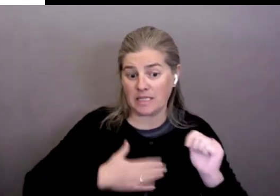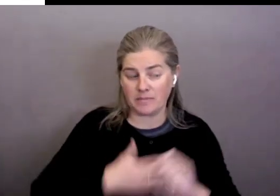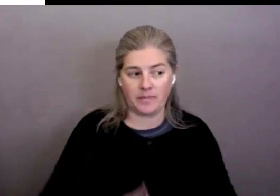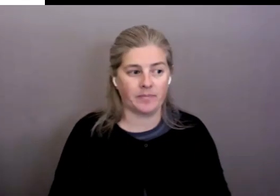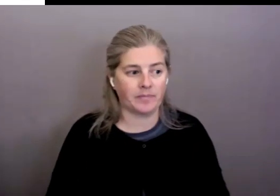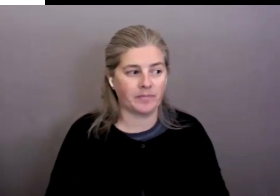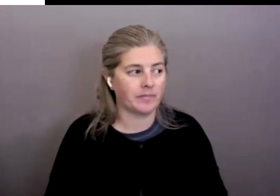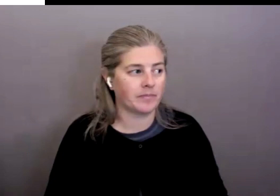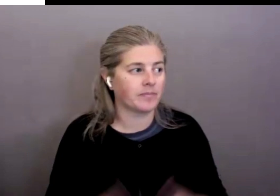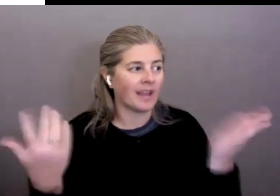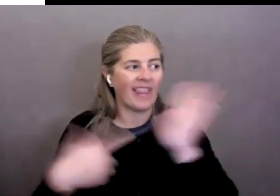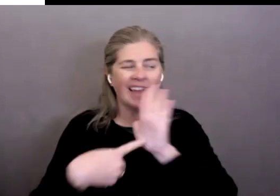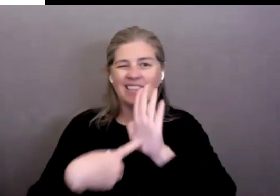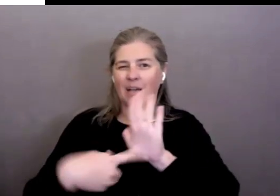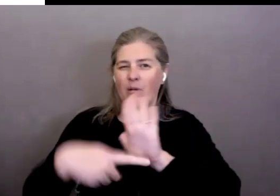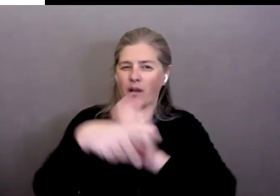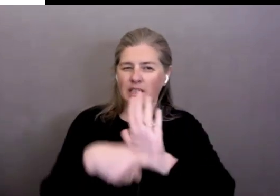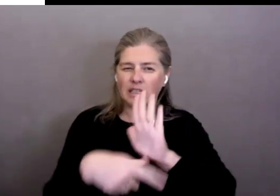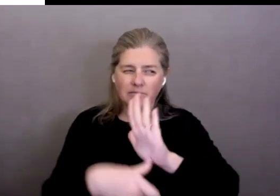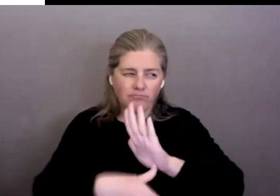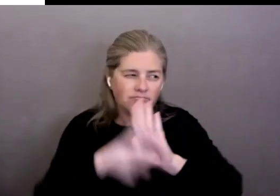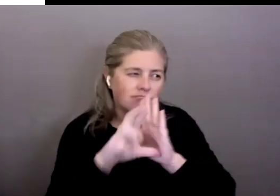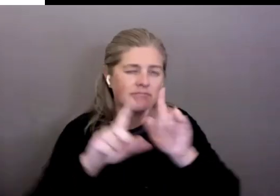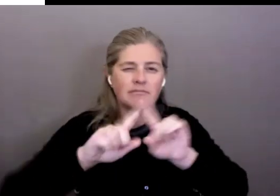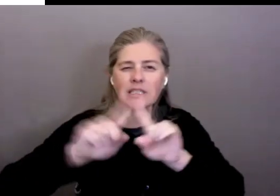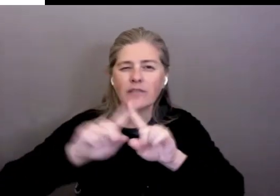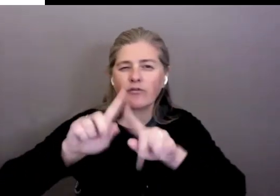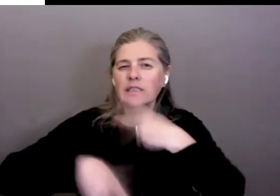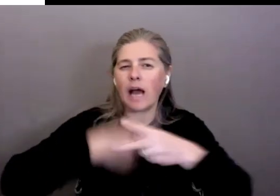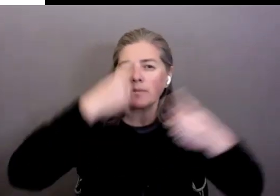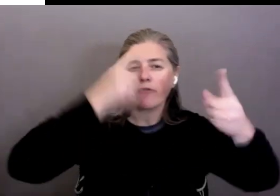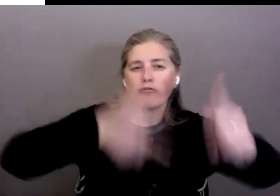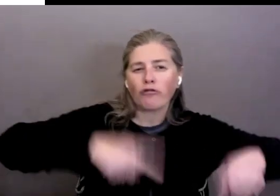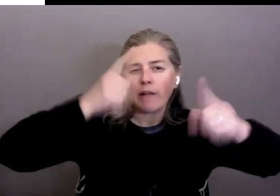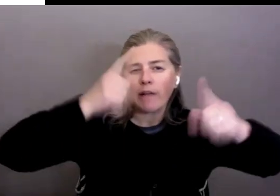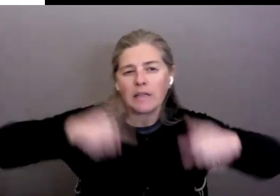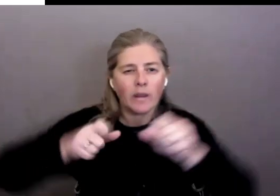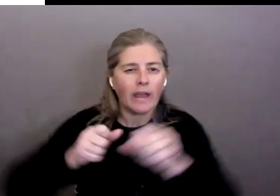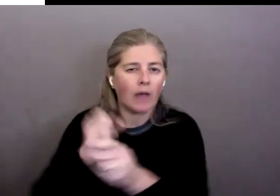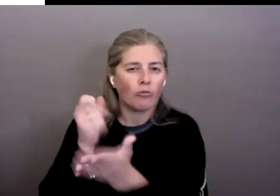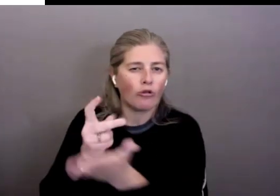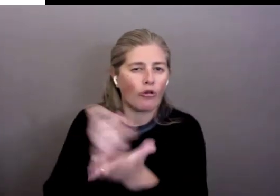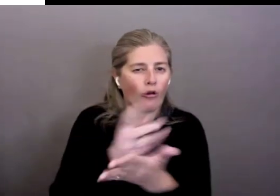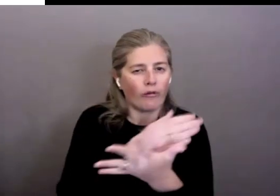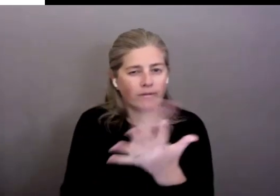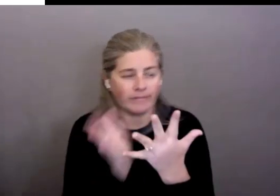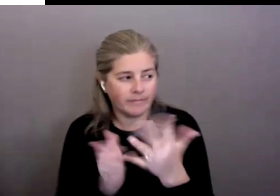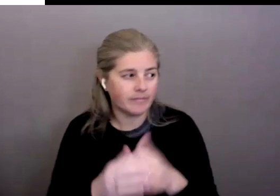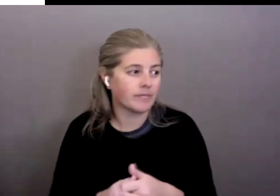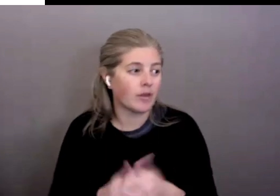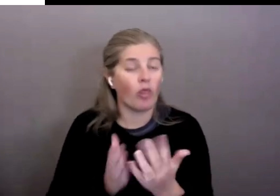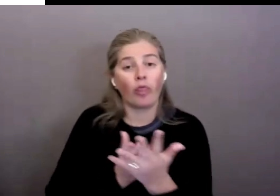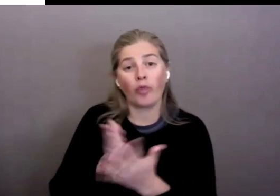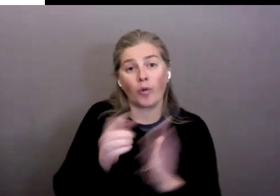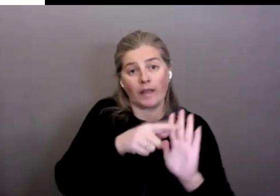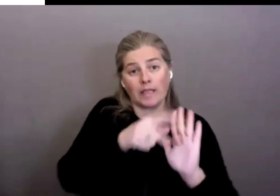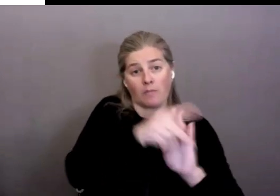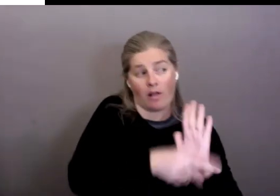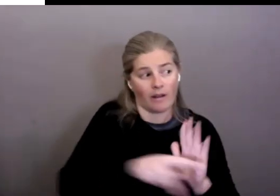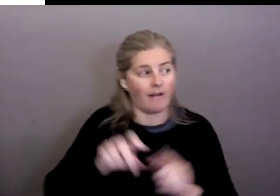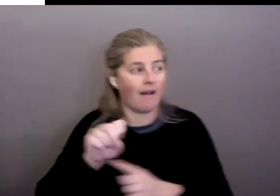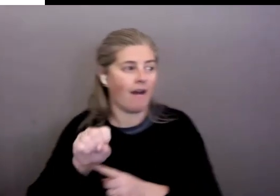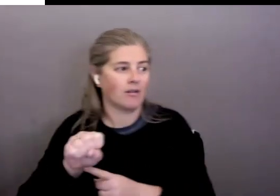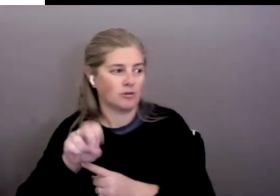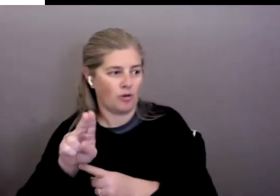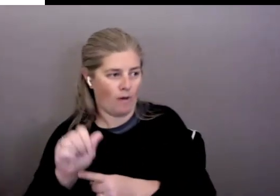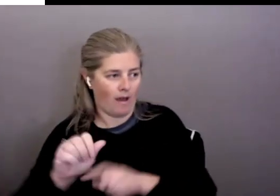The sample policy continues to review types of agreements that can be approved through this policy. So through this policy, the SUA